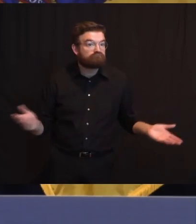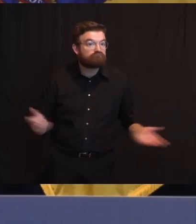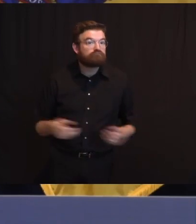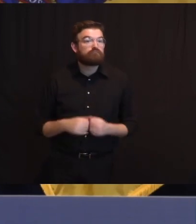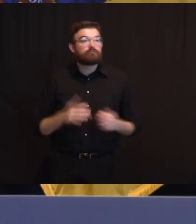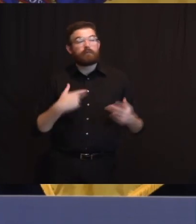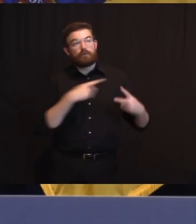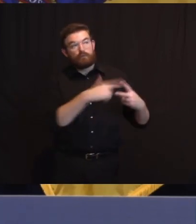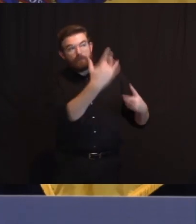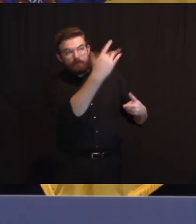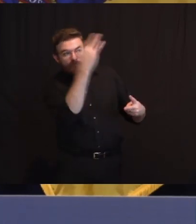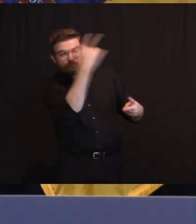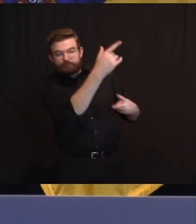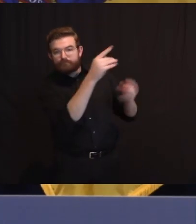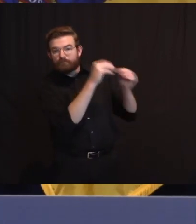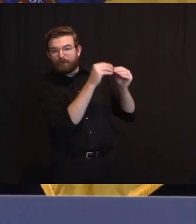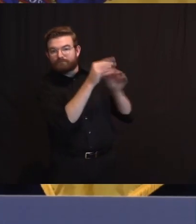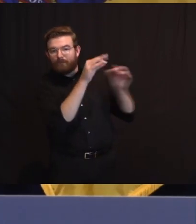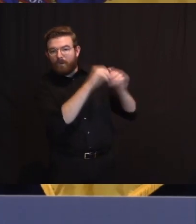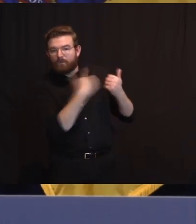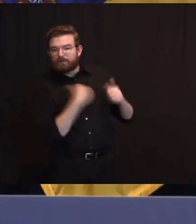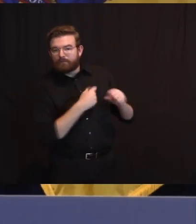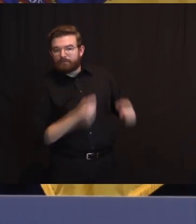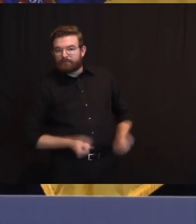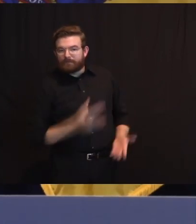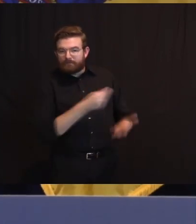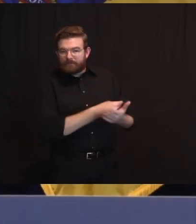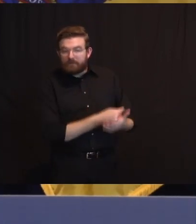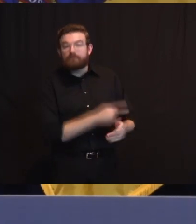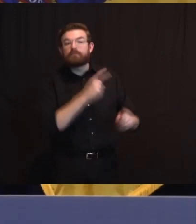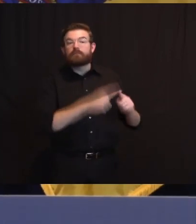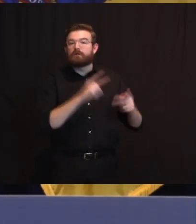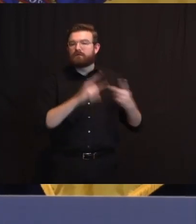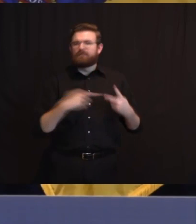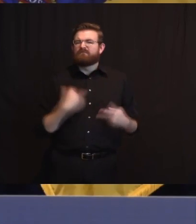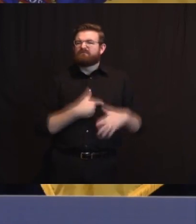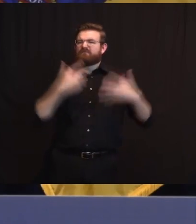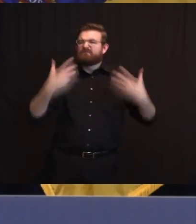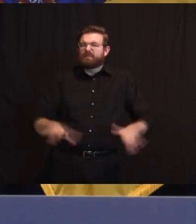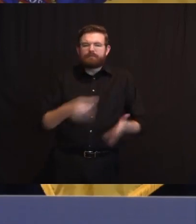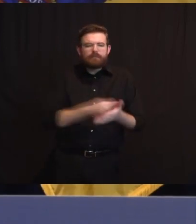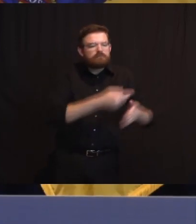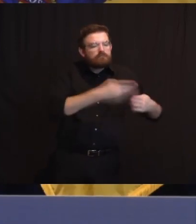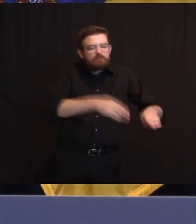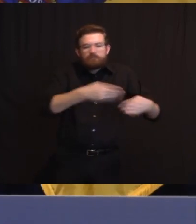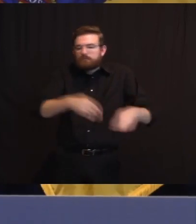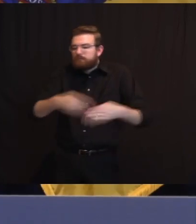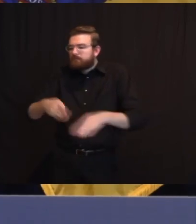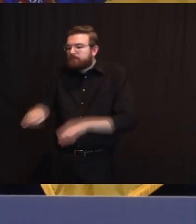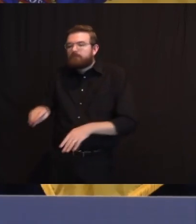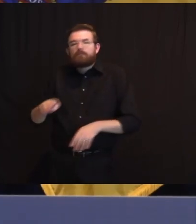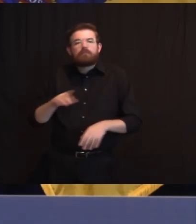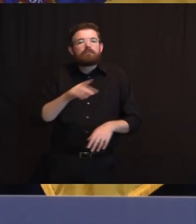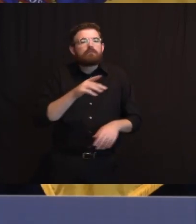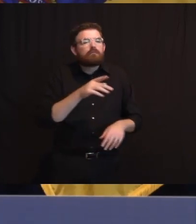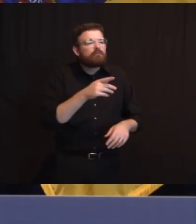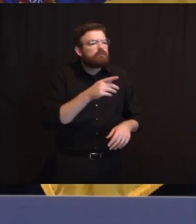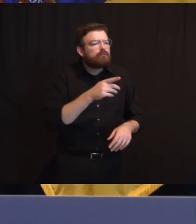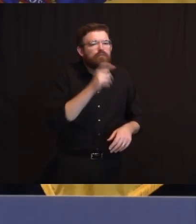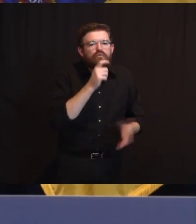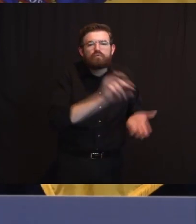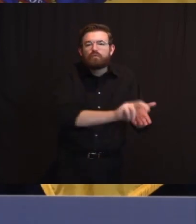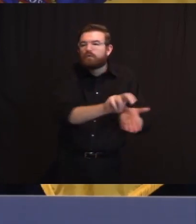it's allocated, and it will be spent. With that, Matt will come in and correct the record.